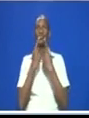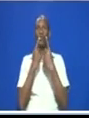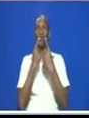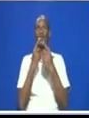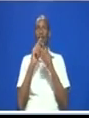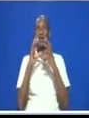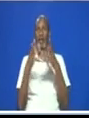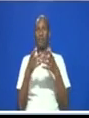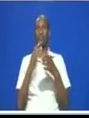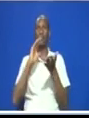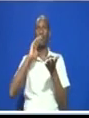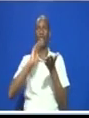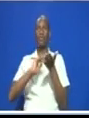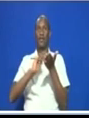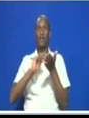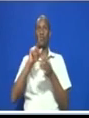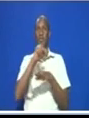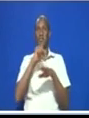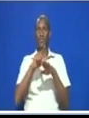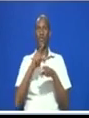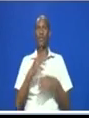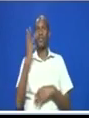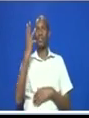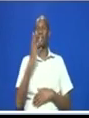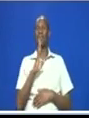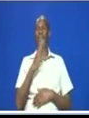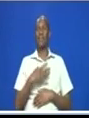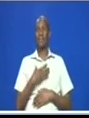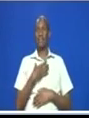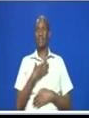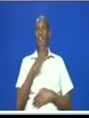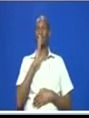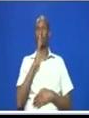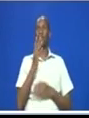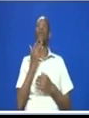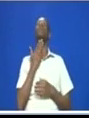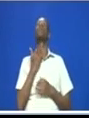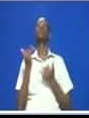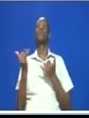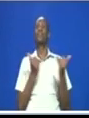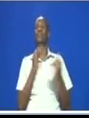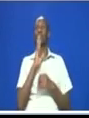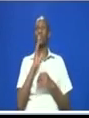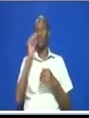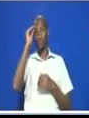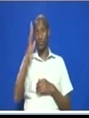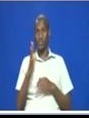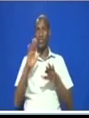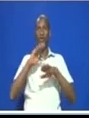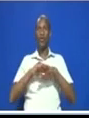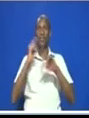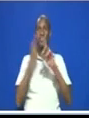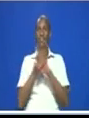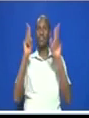wish to recommend to the principal 3 guest speakers you would wish to invite to speak to the students on